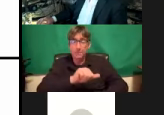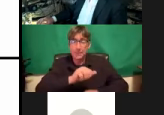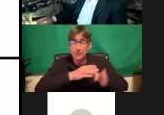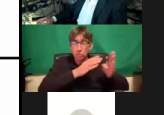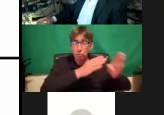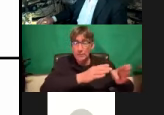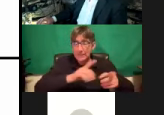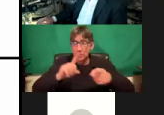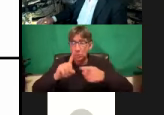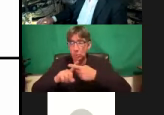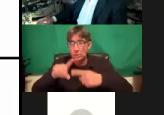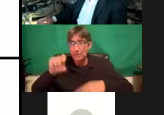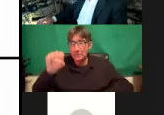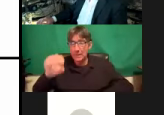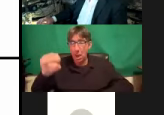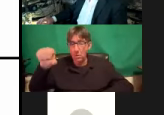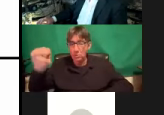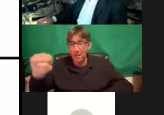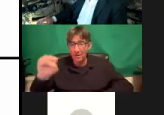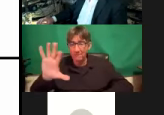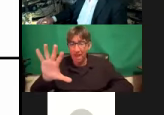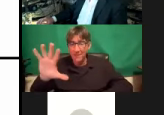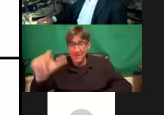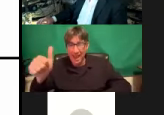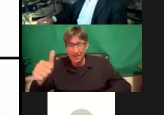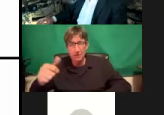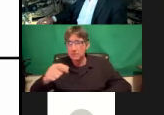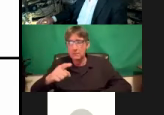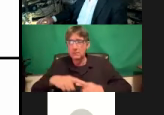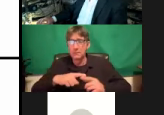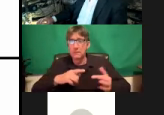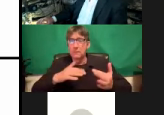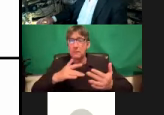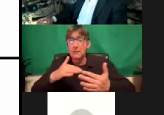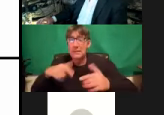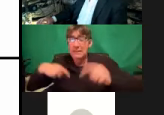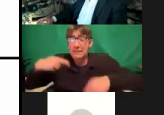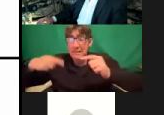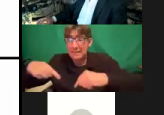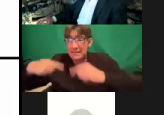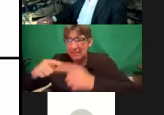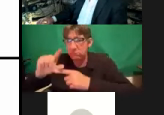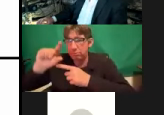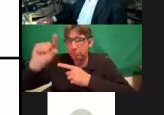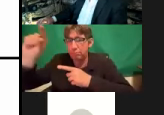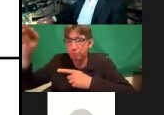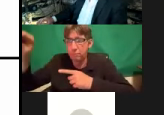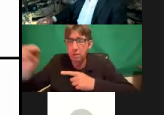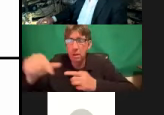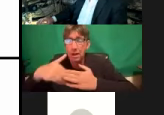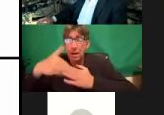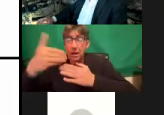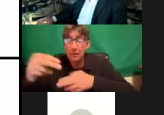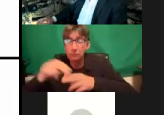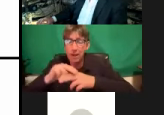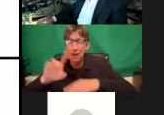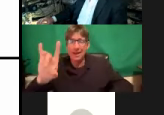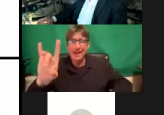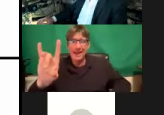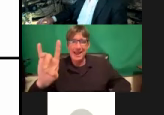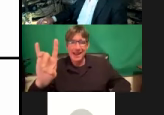5:10, and the next train isn't until 8 p.m. So I don't understand why there's no train in